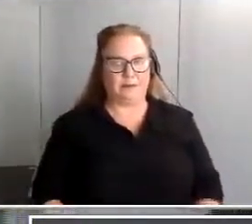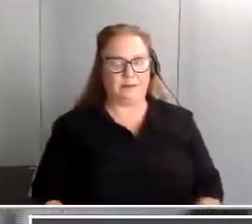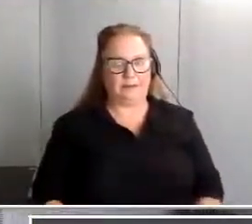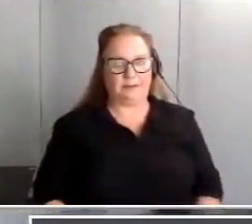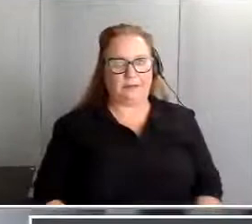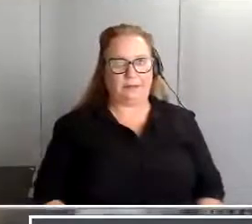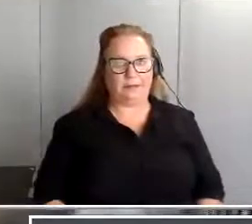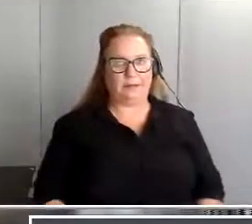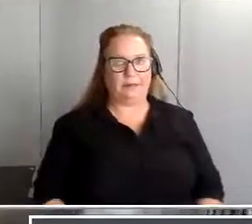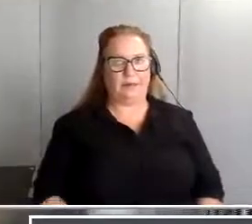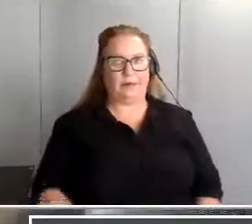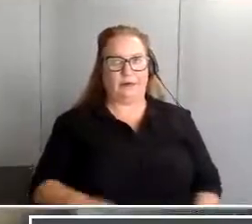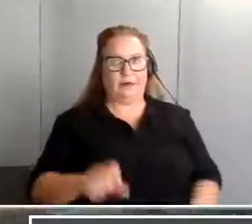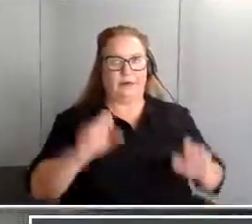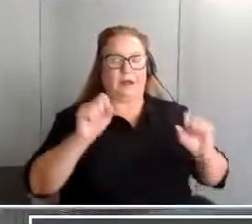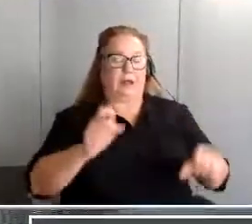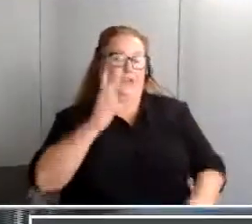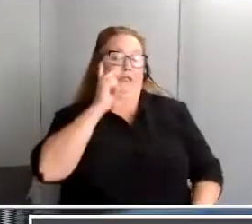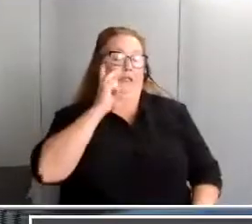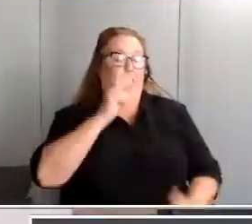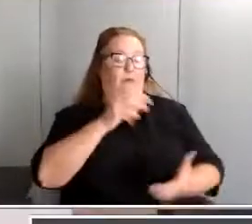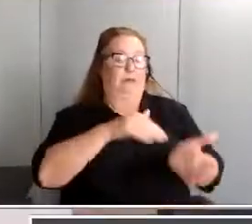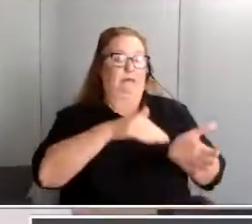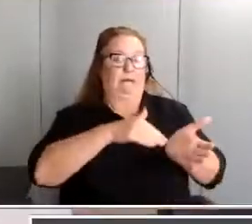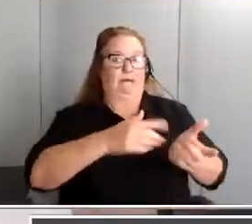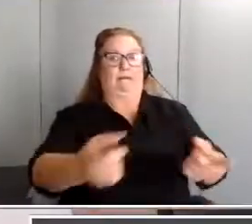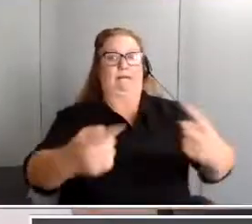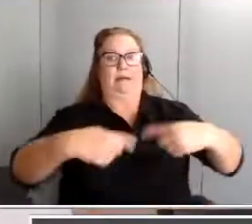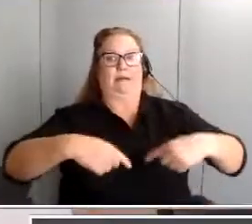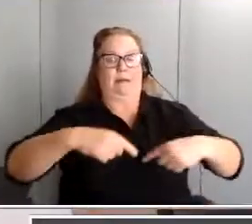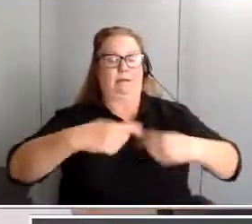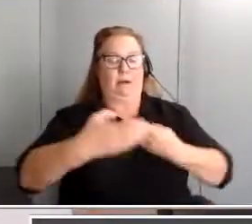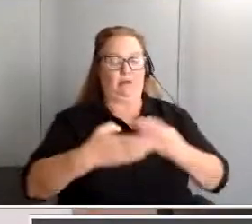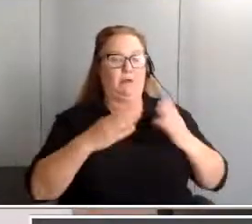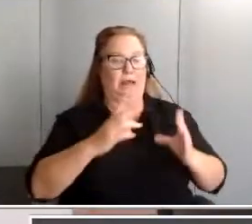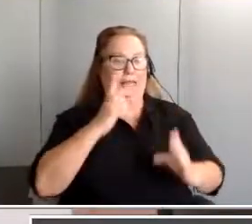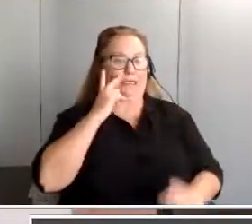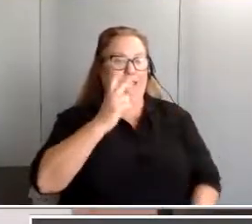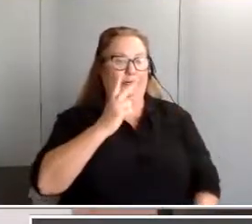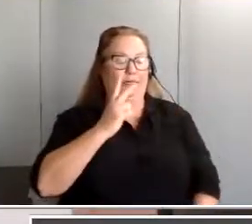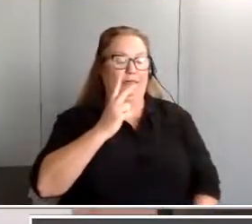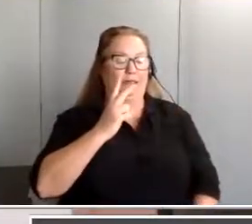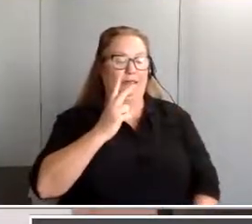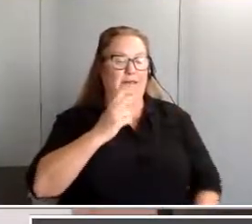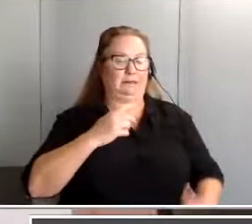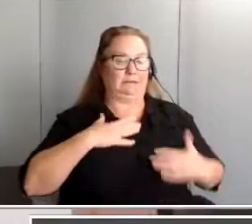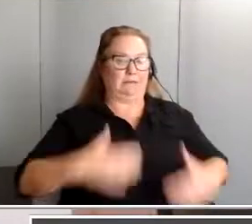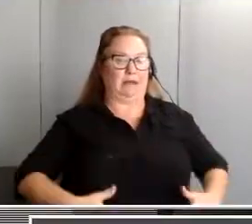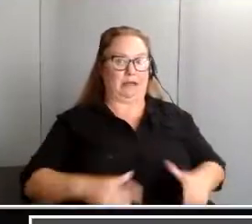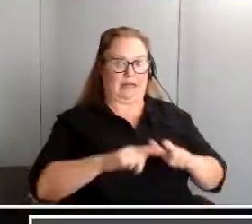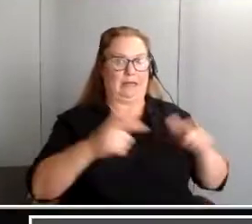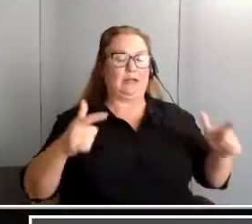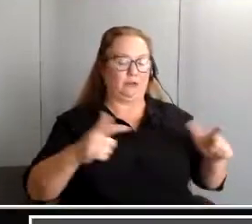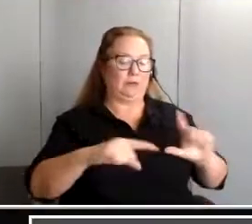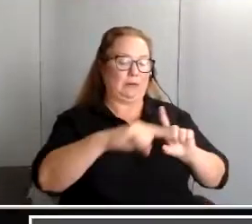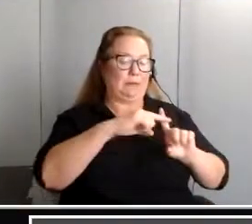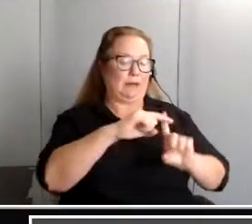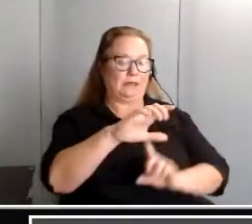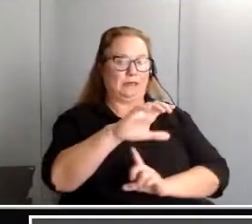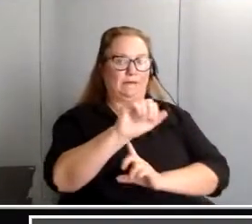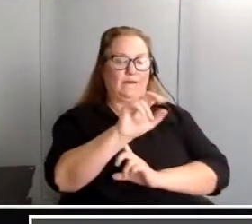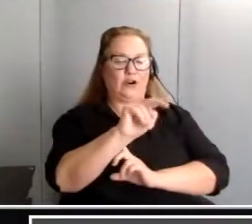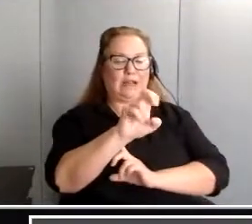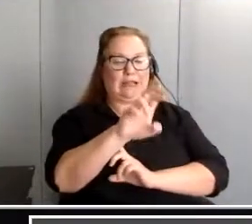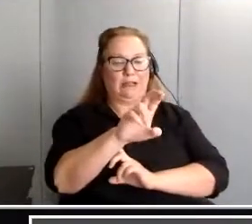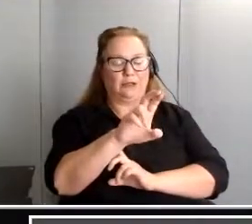I could tell when the physician came into the room, and I could tell by his body language that I was going to be positive for cancer.